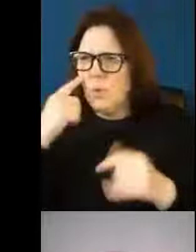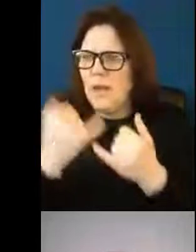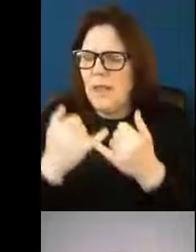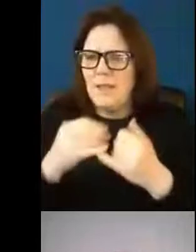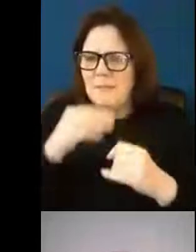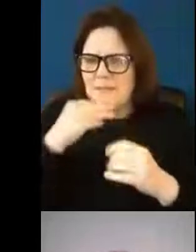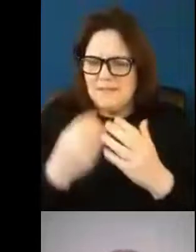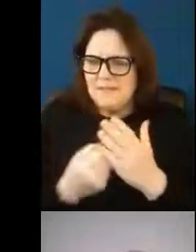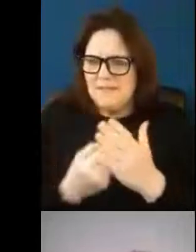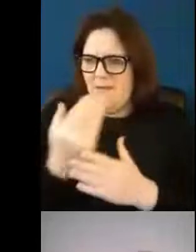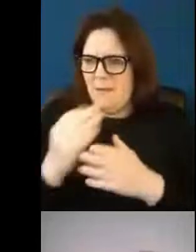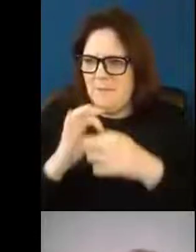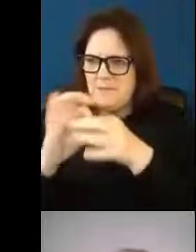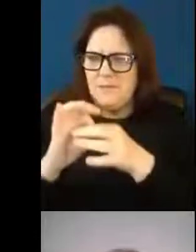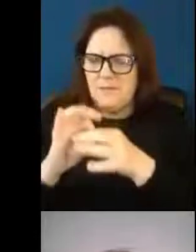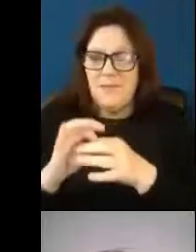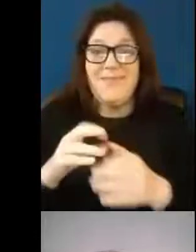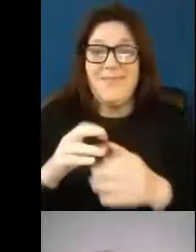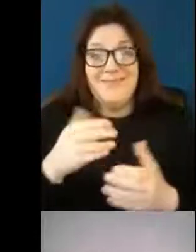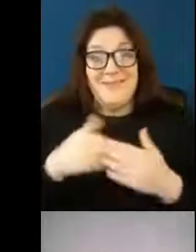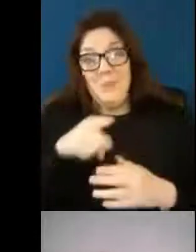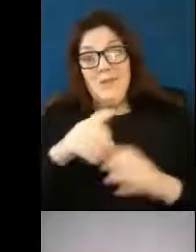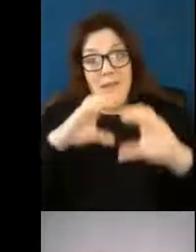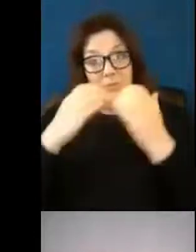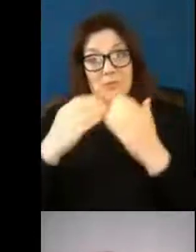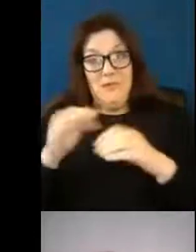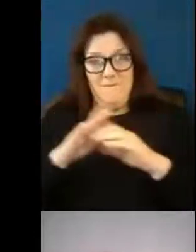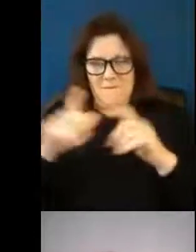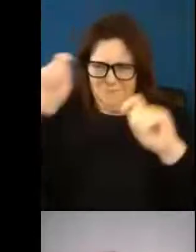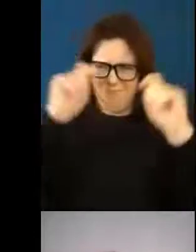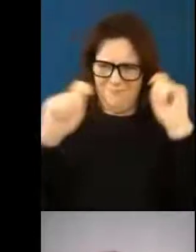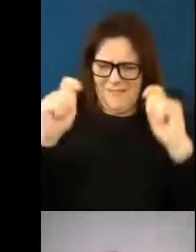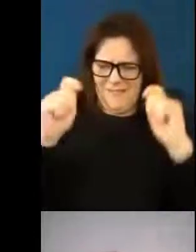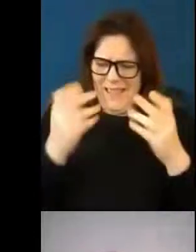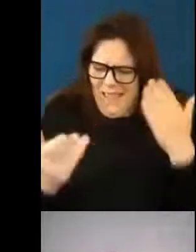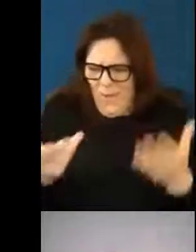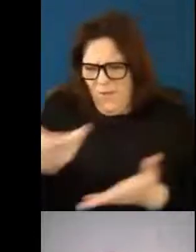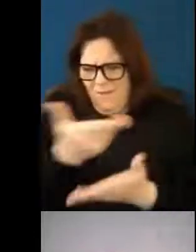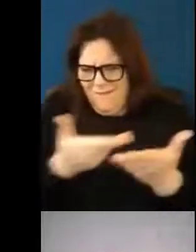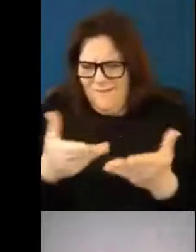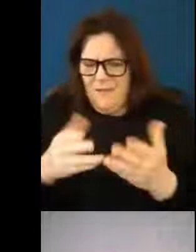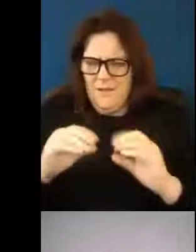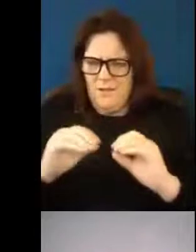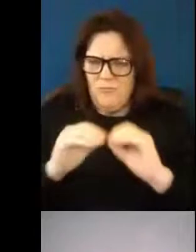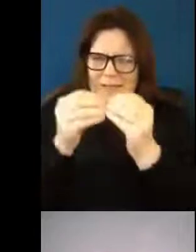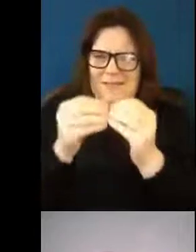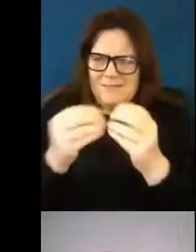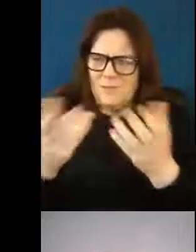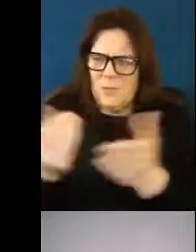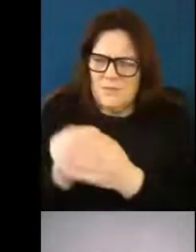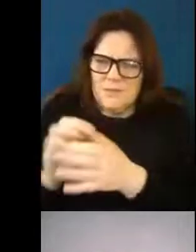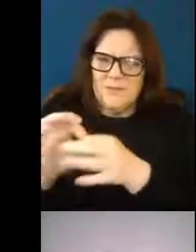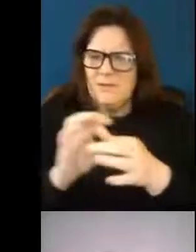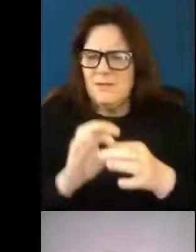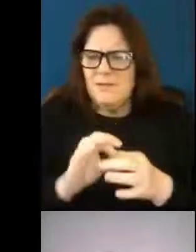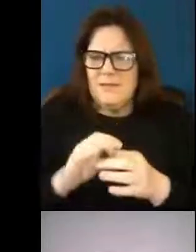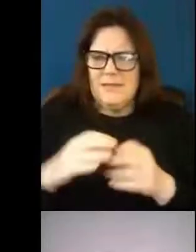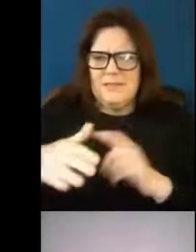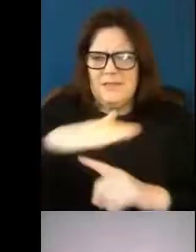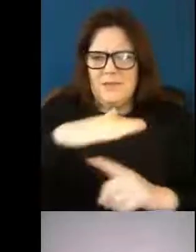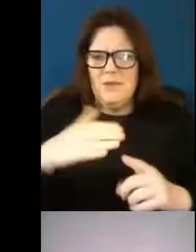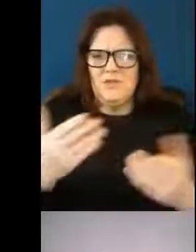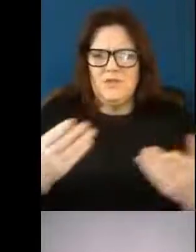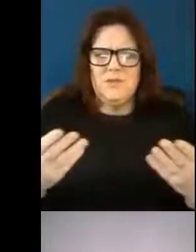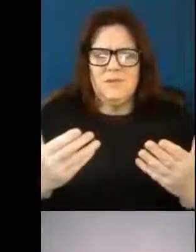because that's what a community of praxis is about. How can we co-create situations